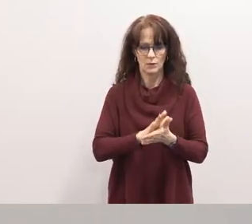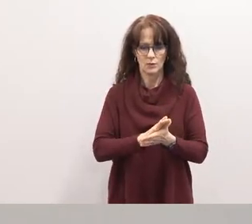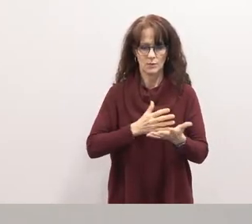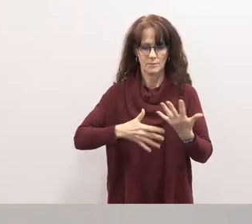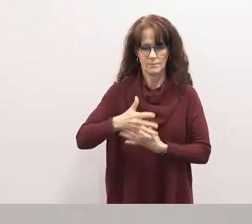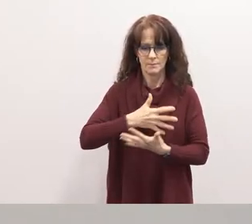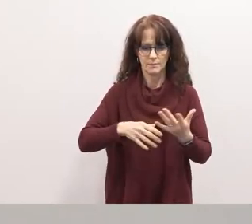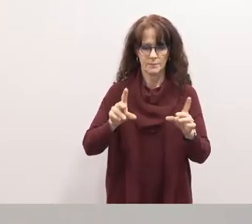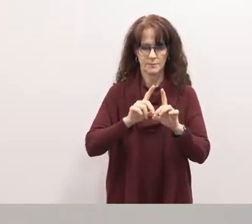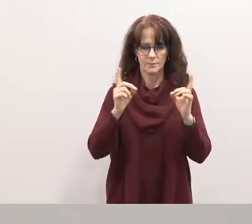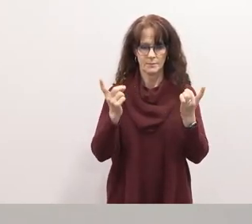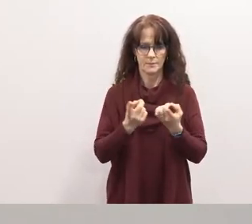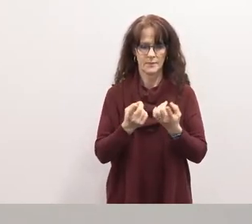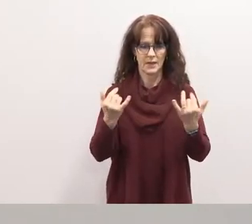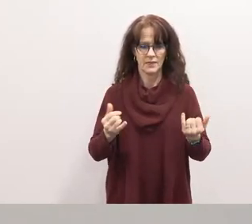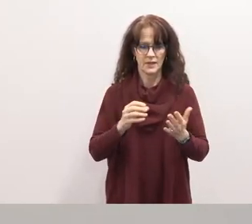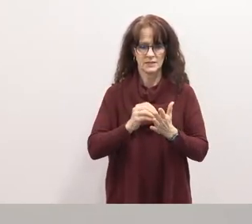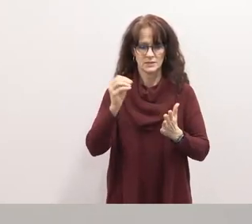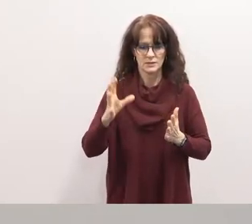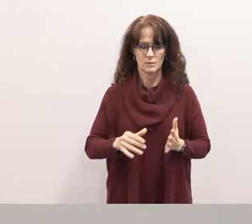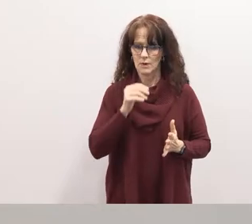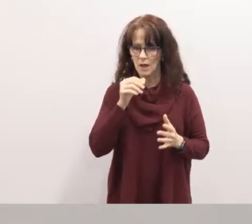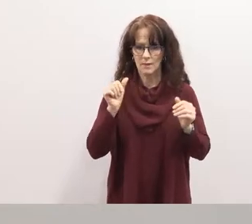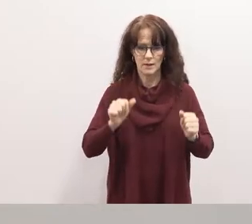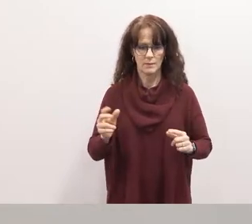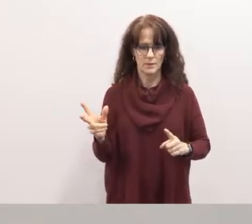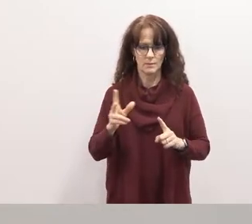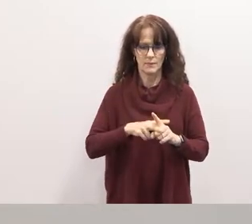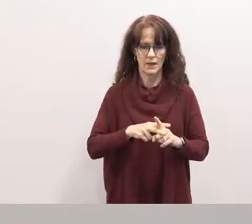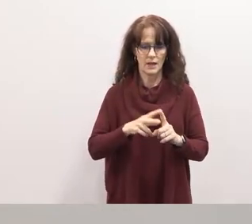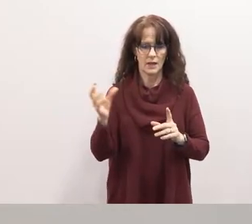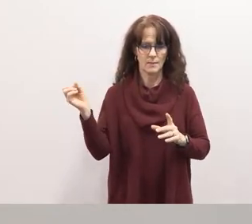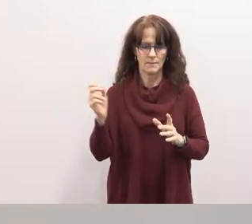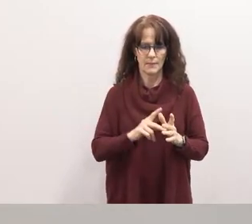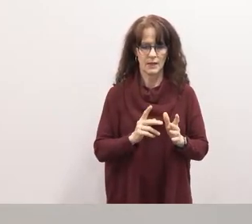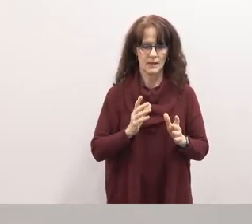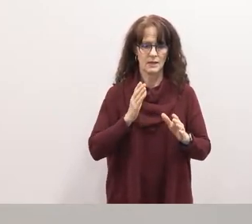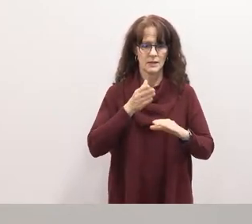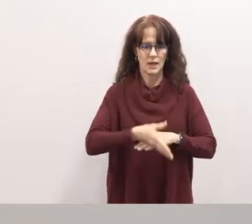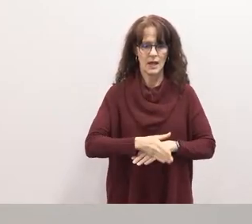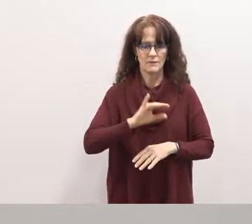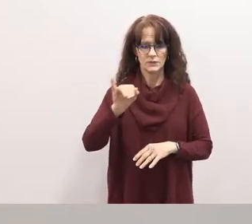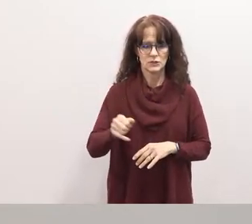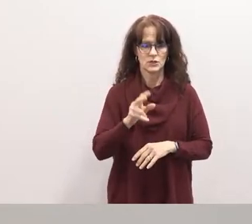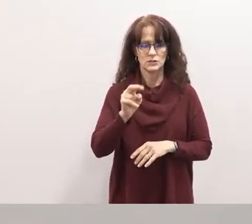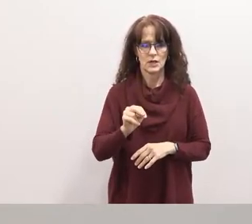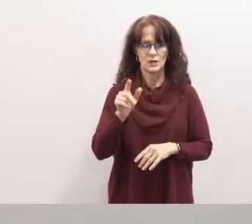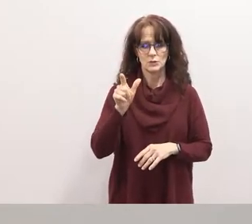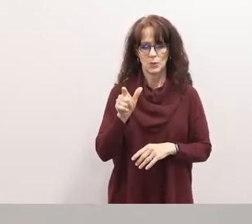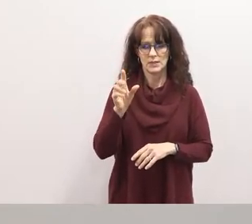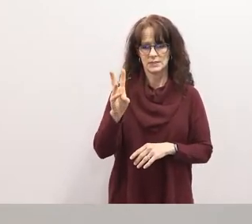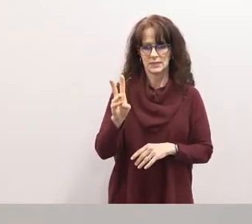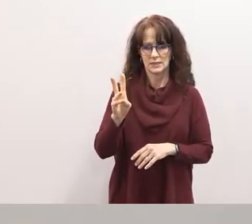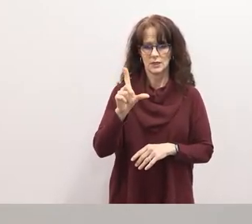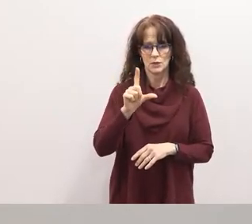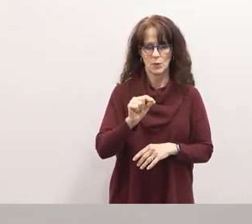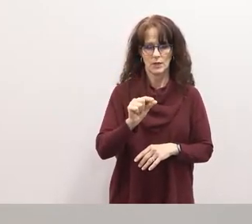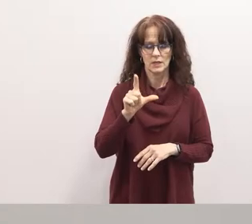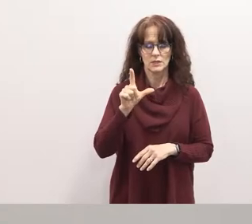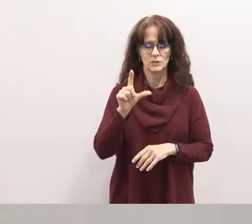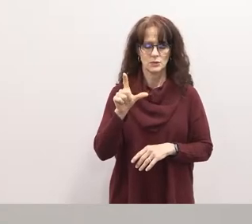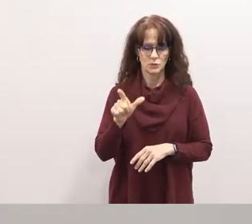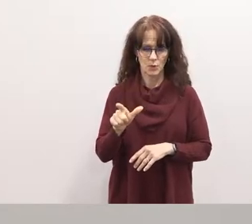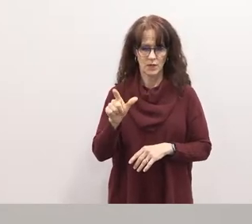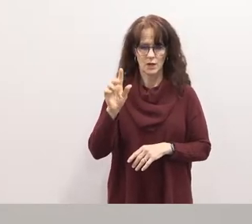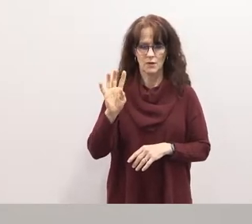district. This student will not be eligible to apply for readmission until after January 26,